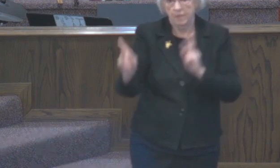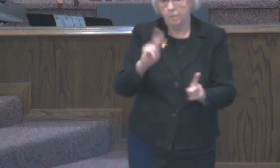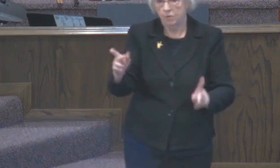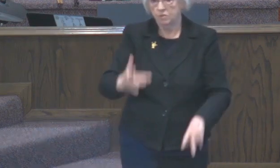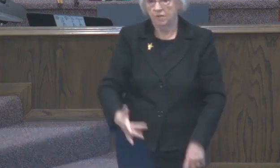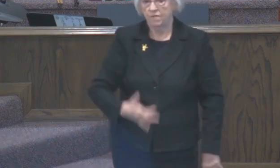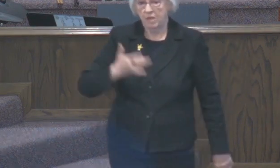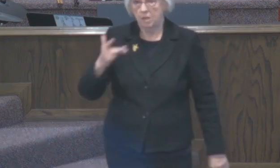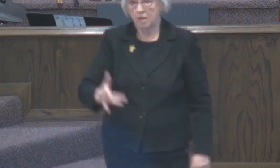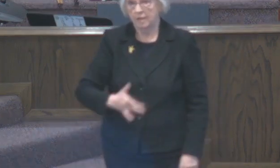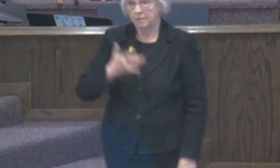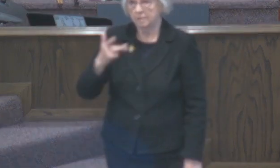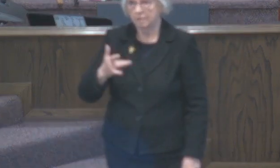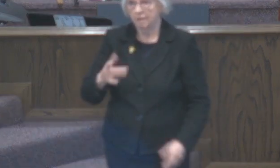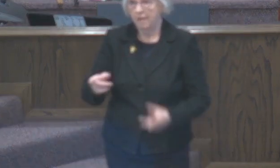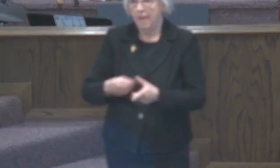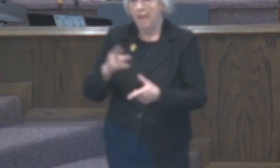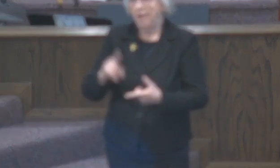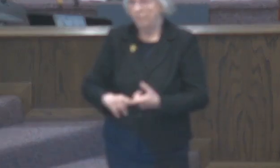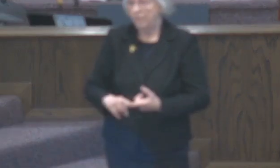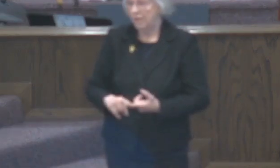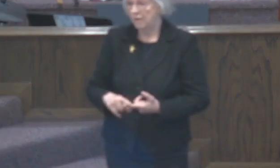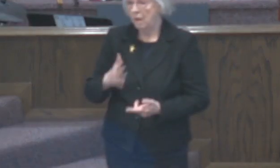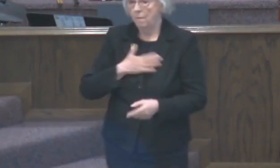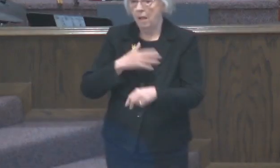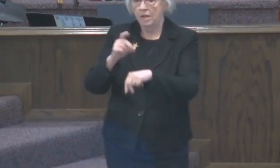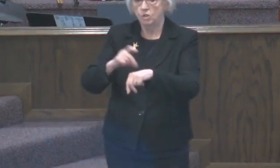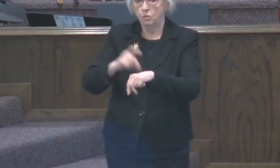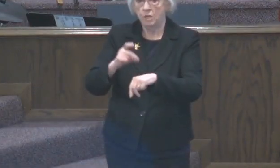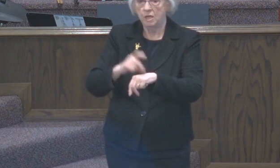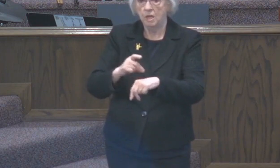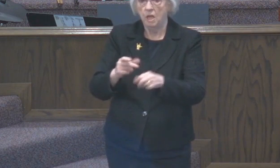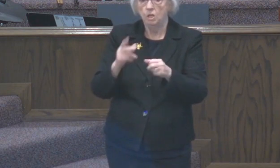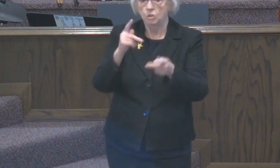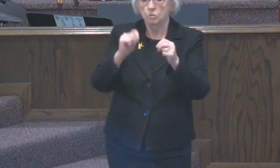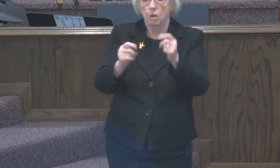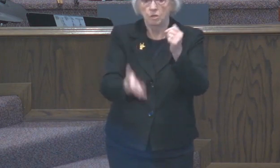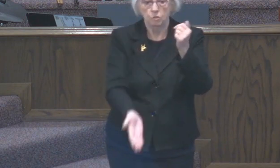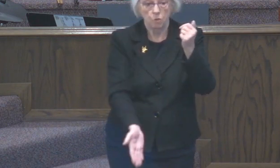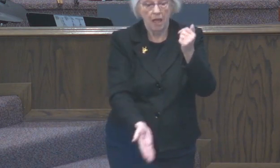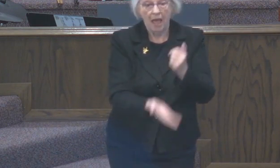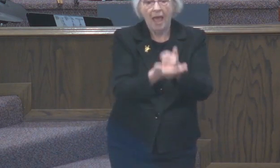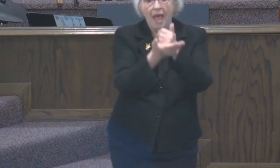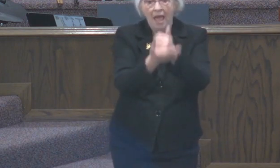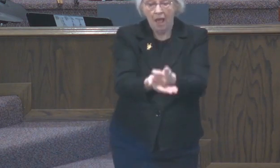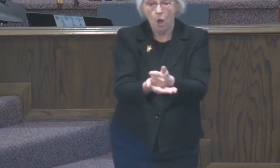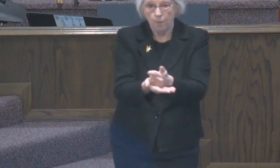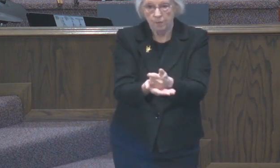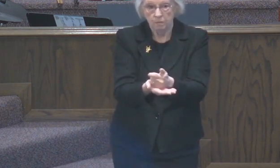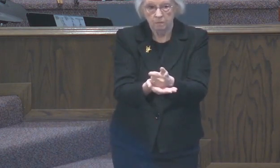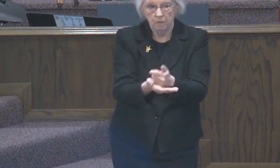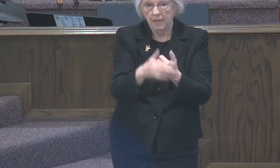people. You see, you can sit in the first part of that, I must do no harm to